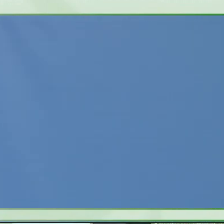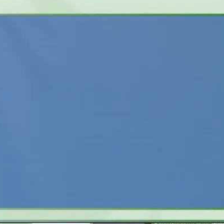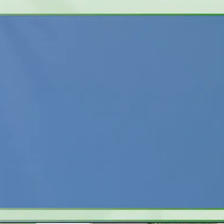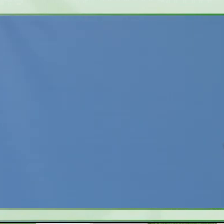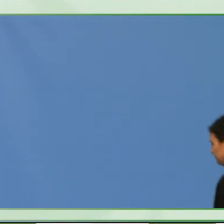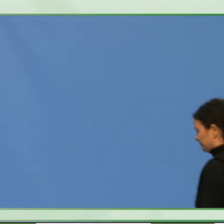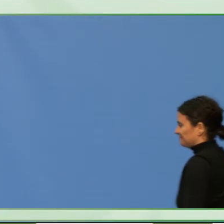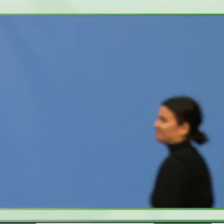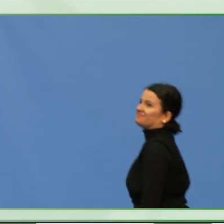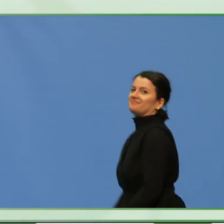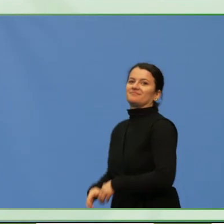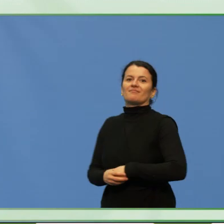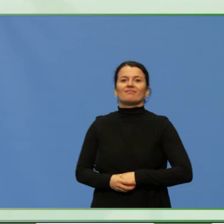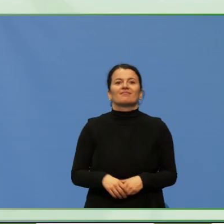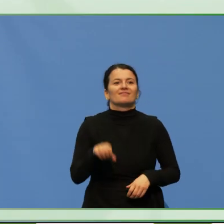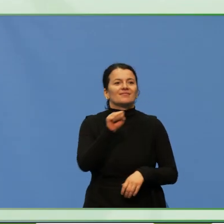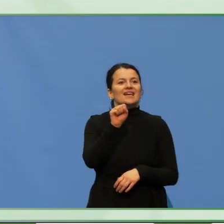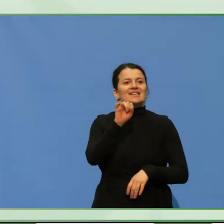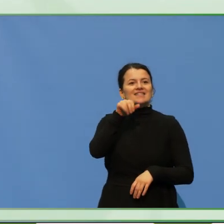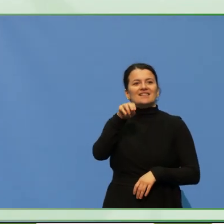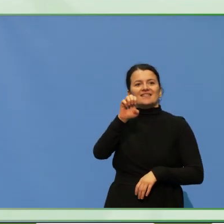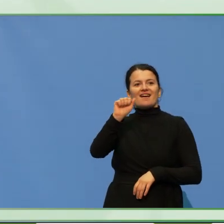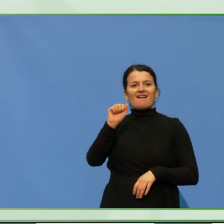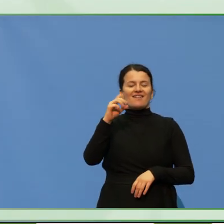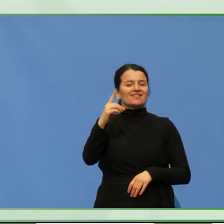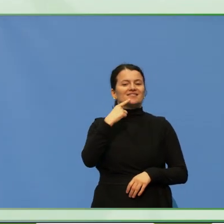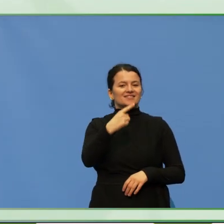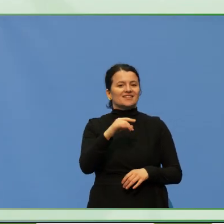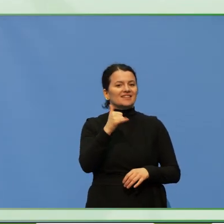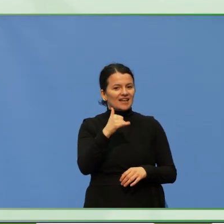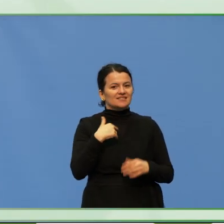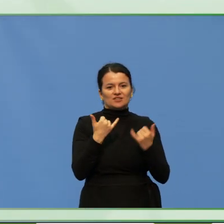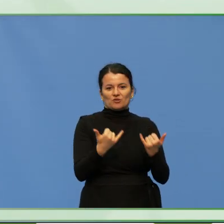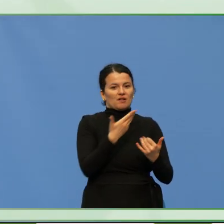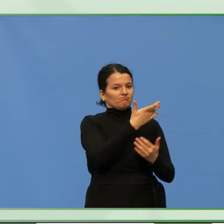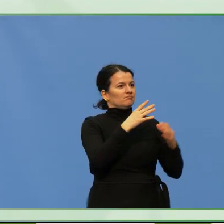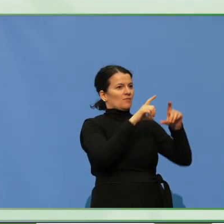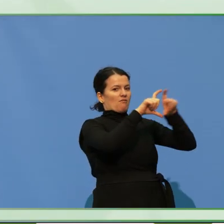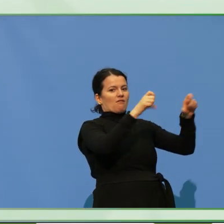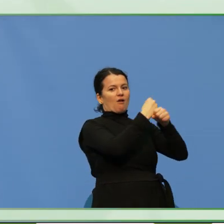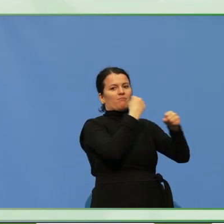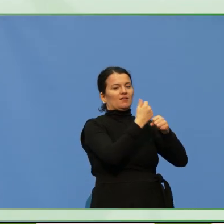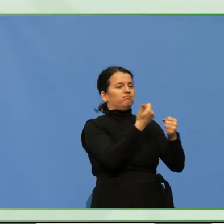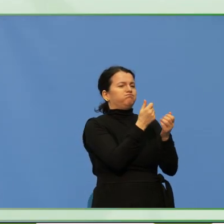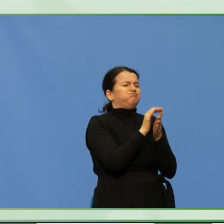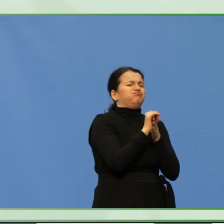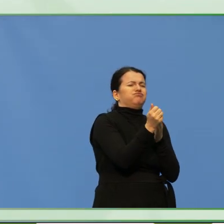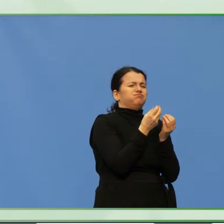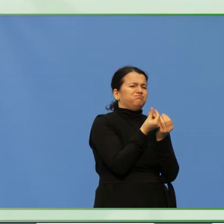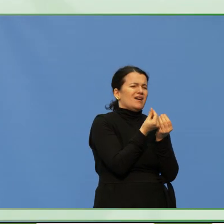a multi-trillion-dollar company and selfishly maybe bring it down to a team of 7 based across Europe.